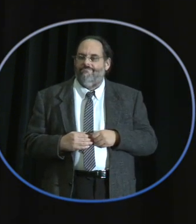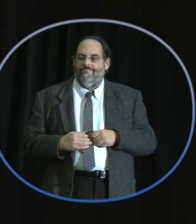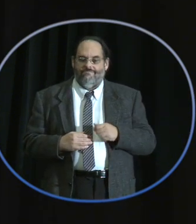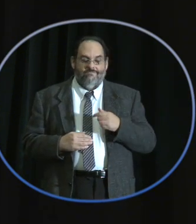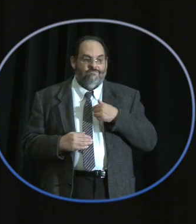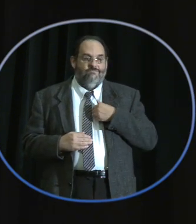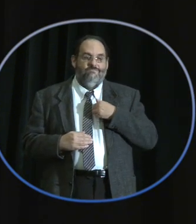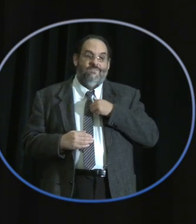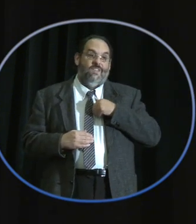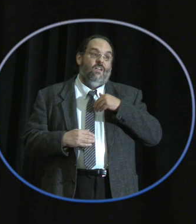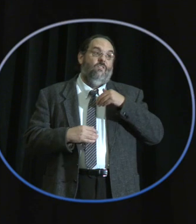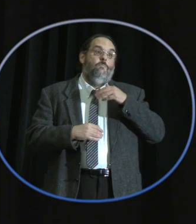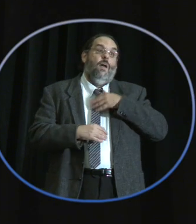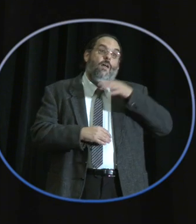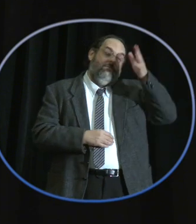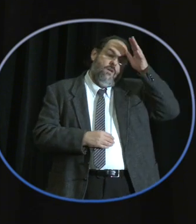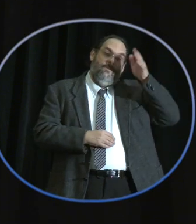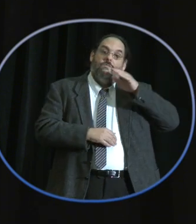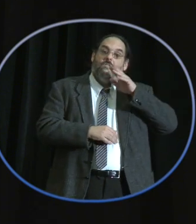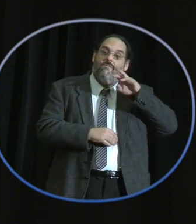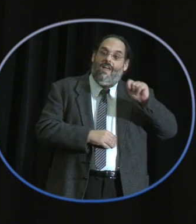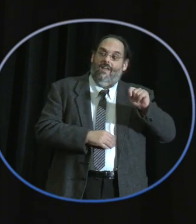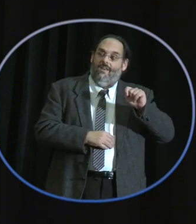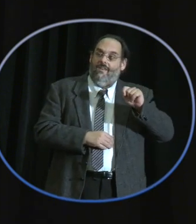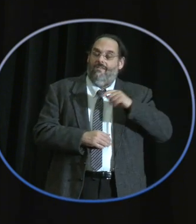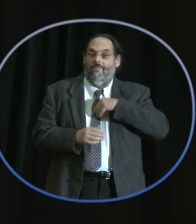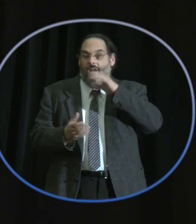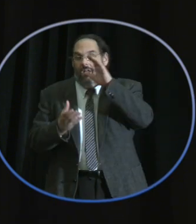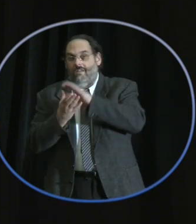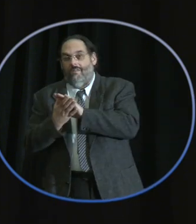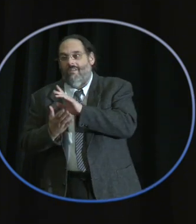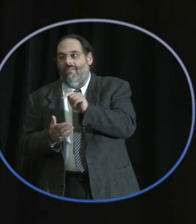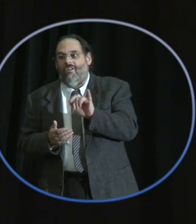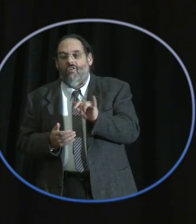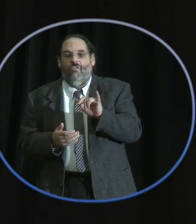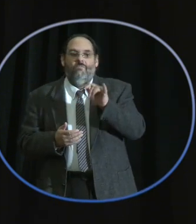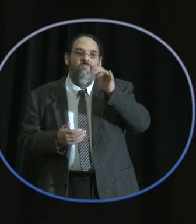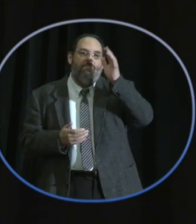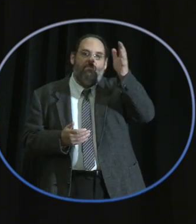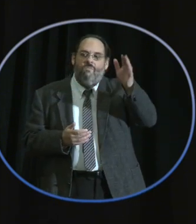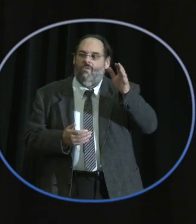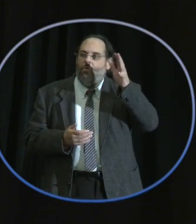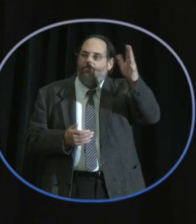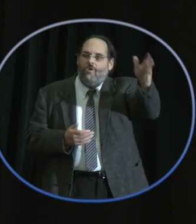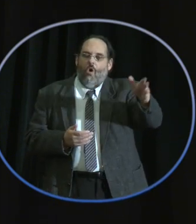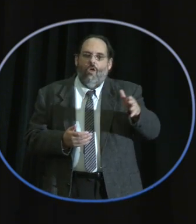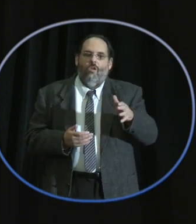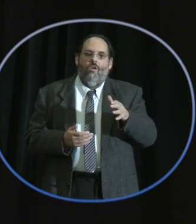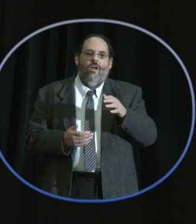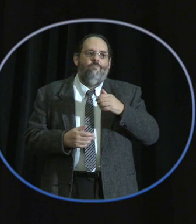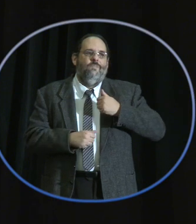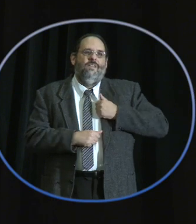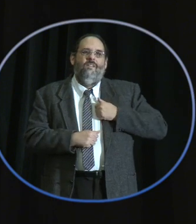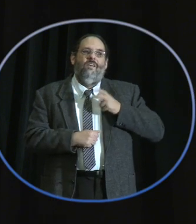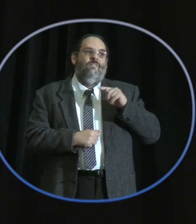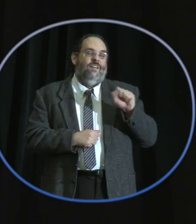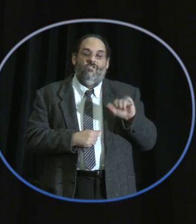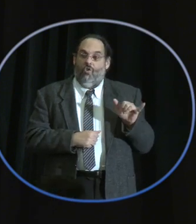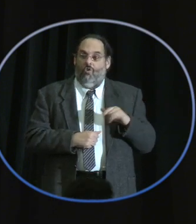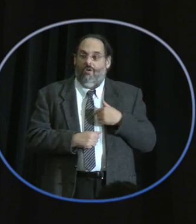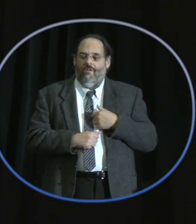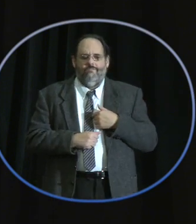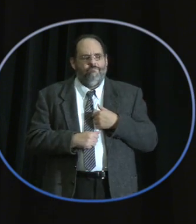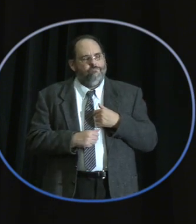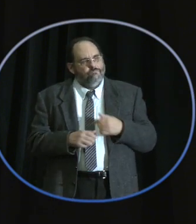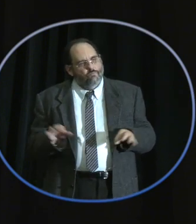I am the daughter of a veteran and the cousin of veterans and the granddaughter and great-granddaughter of military veterans, and it's